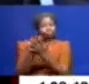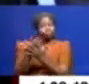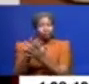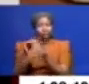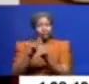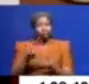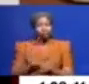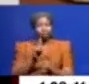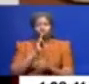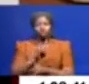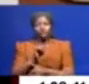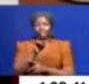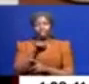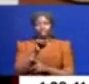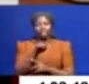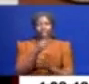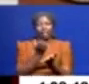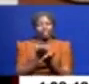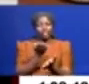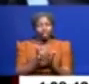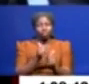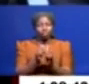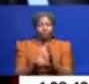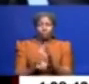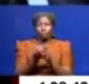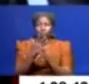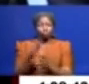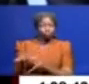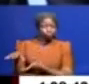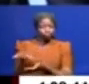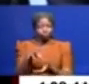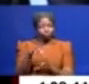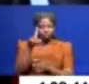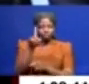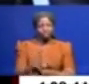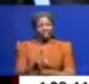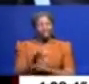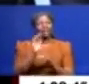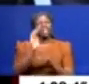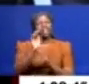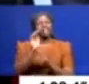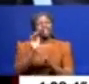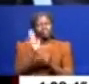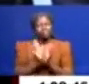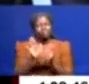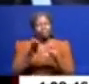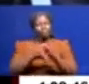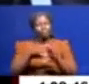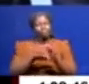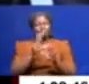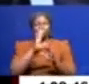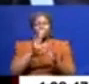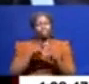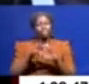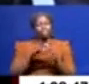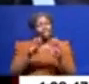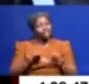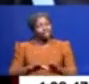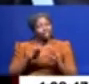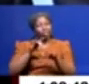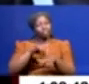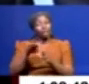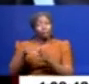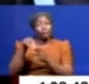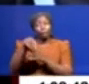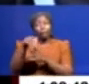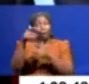destruction of those exhibits that were produced. I would wish to urge the members of the public to be extremely cautious when buying milk.